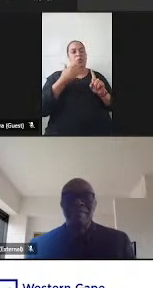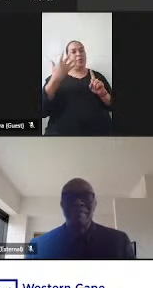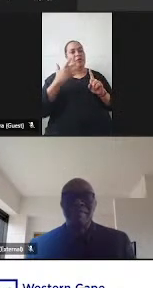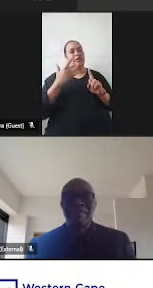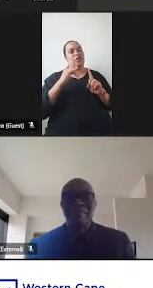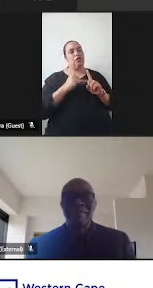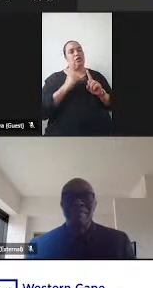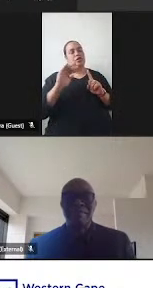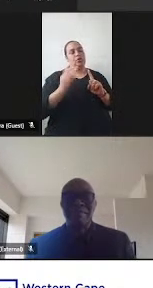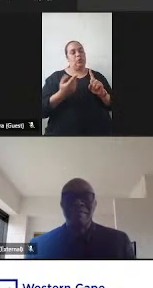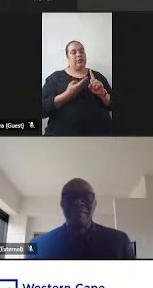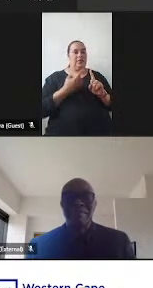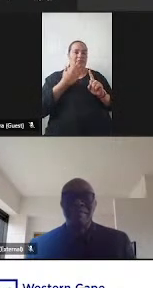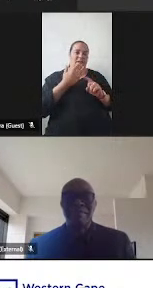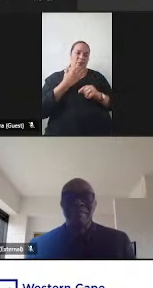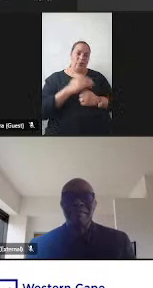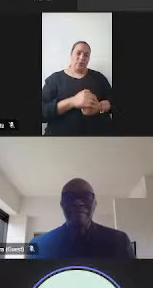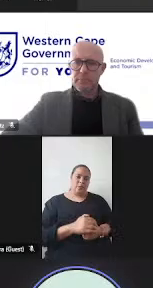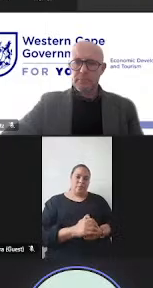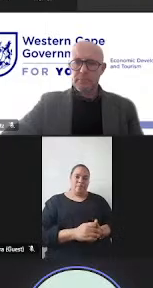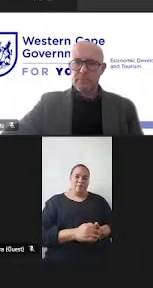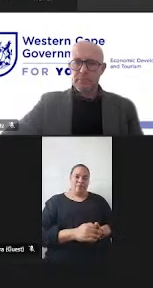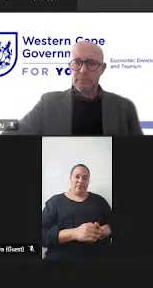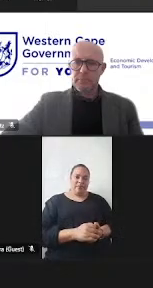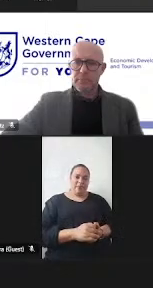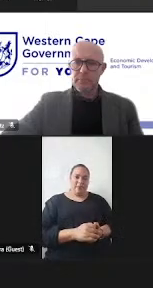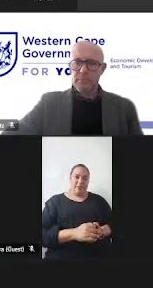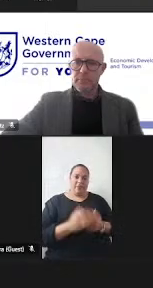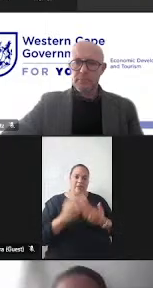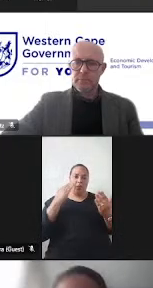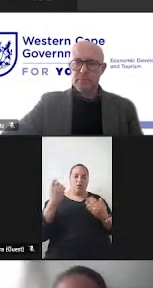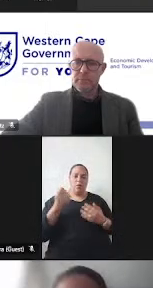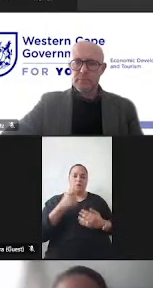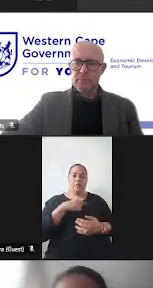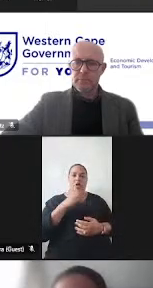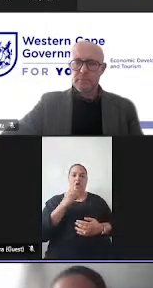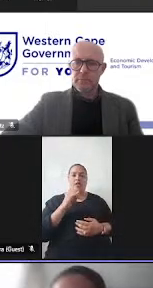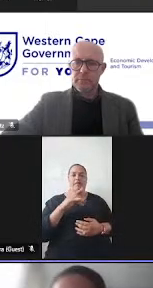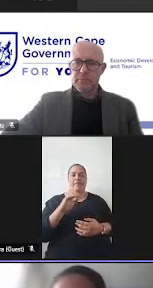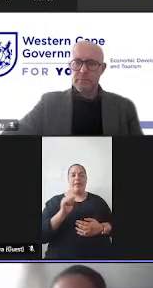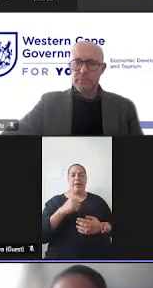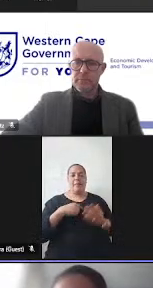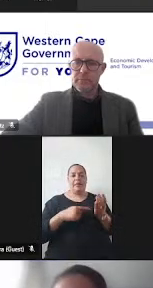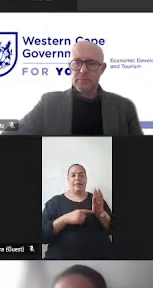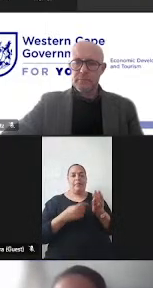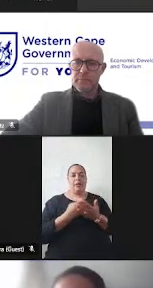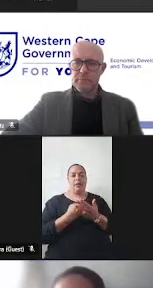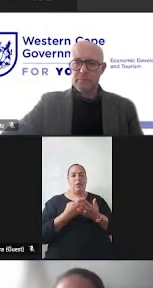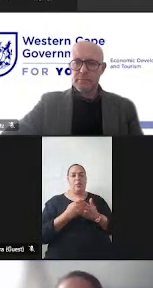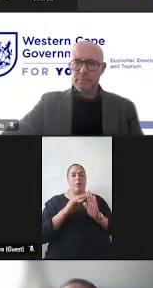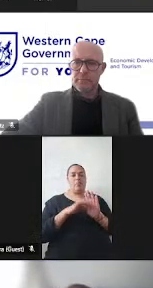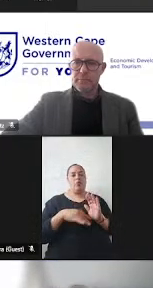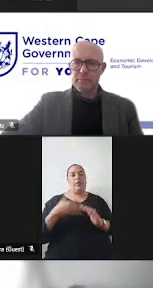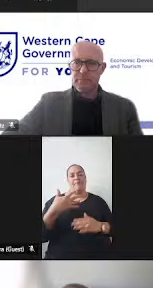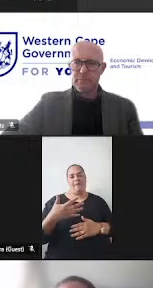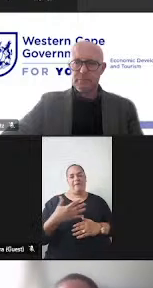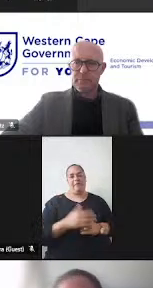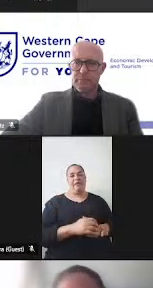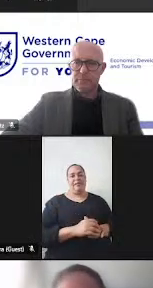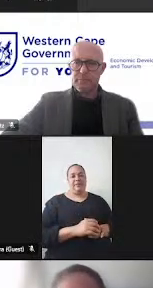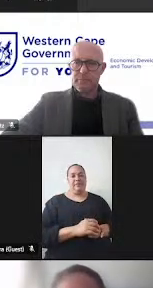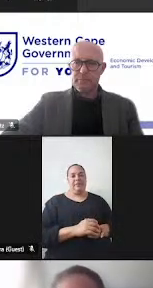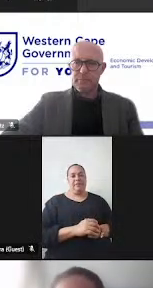themselves? Thank you. Good afternoon, everyone. Olivia Dias, Digital Economy Program 5.